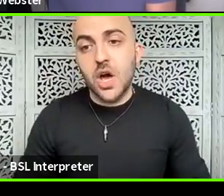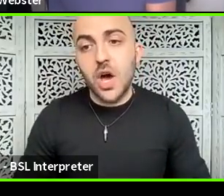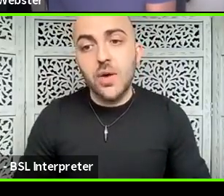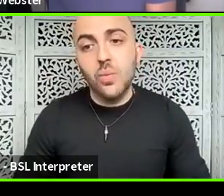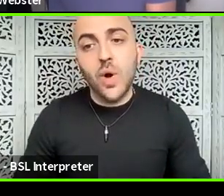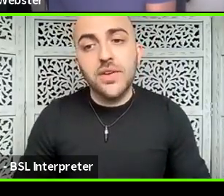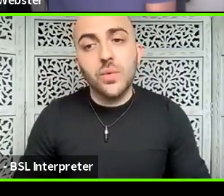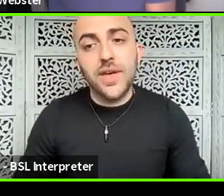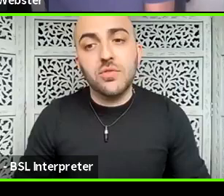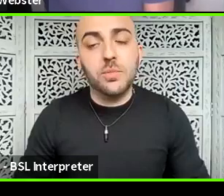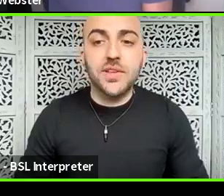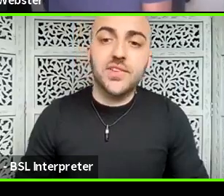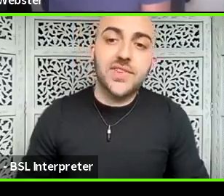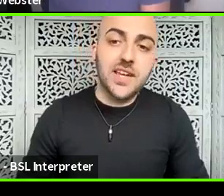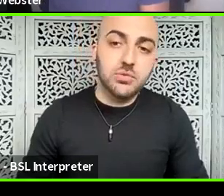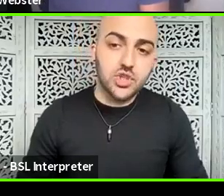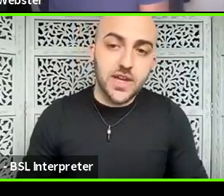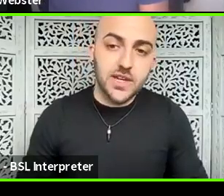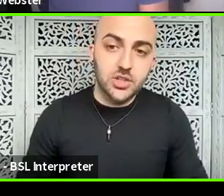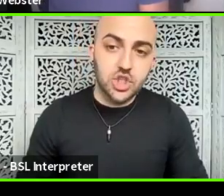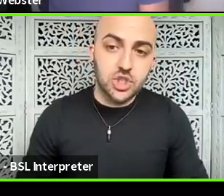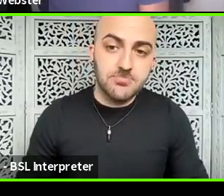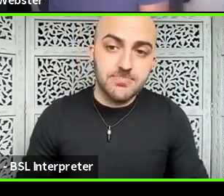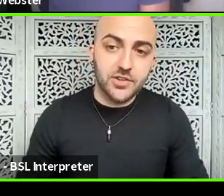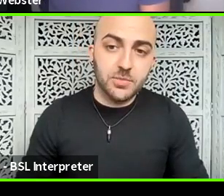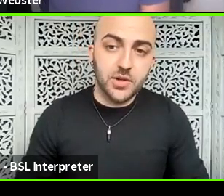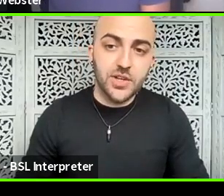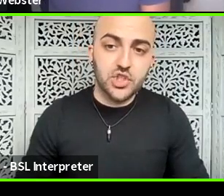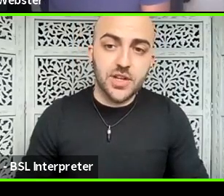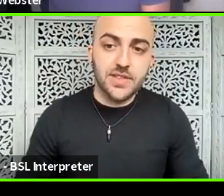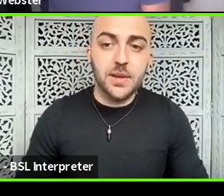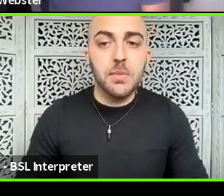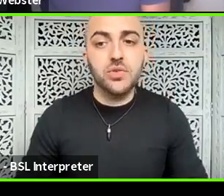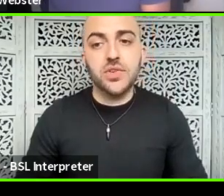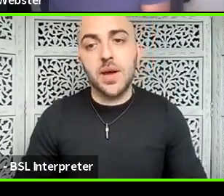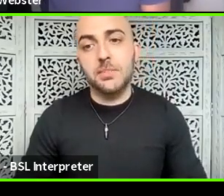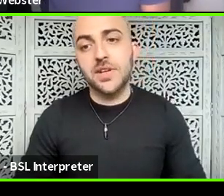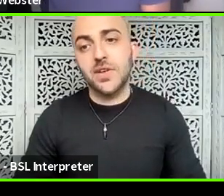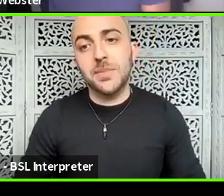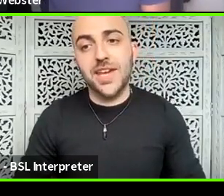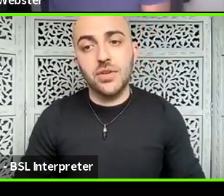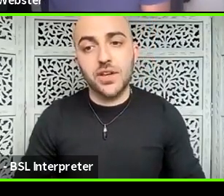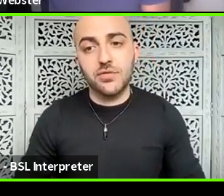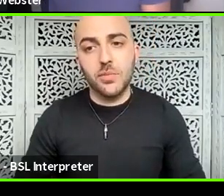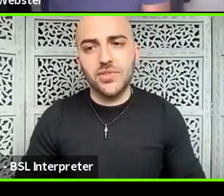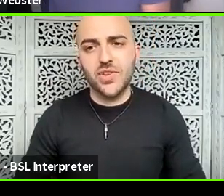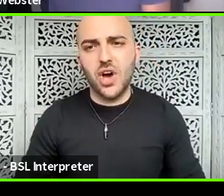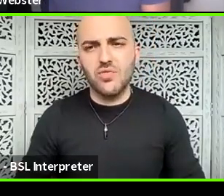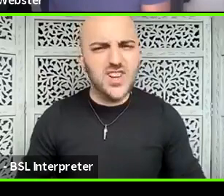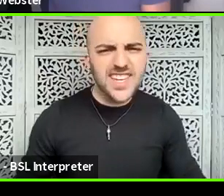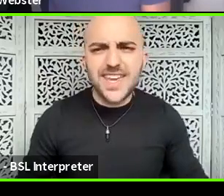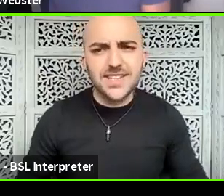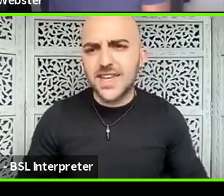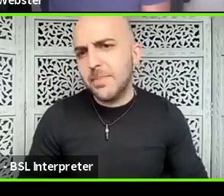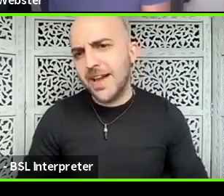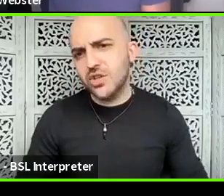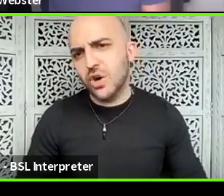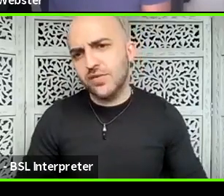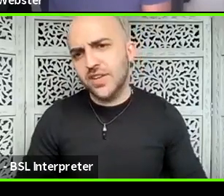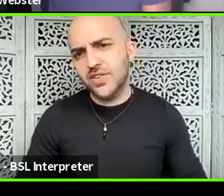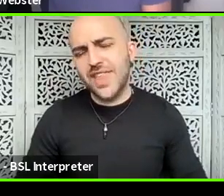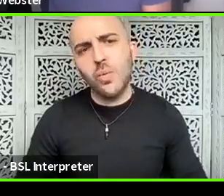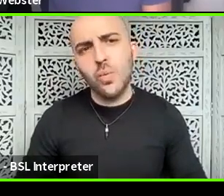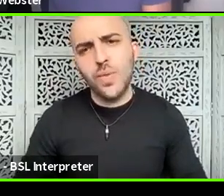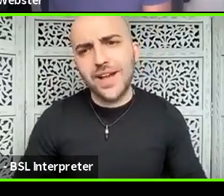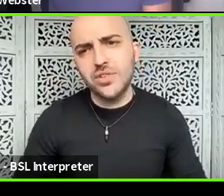But I wonder whether it will be a sustainable change. That's my question. I think most of the companies I'm hearing from are really keen to get back